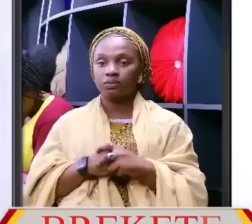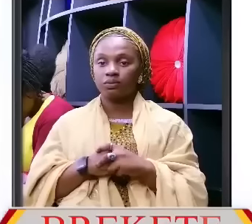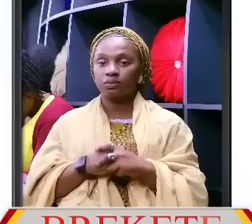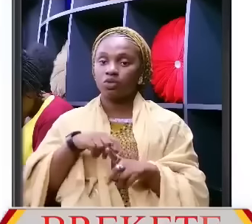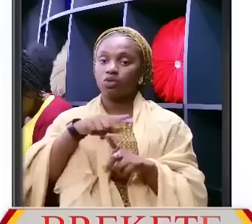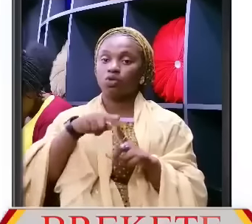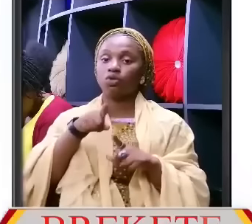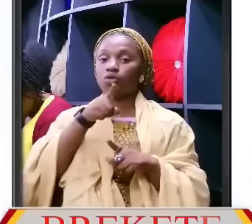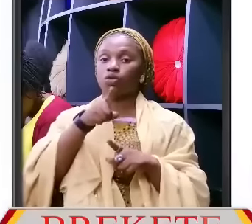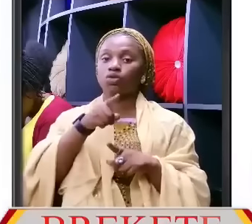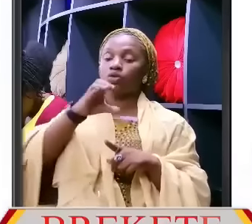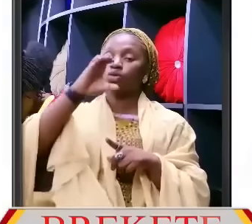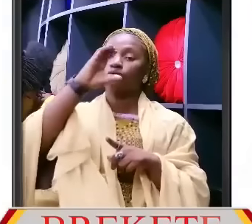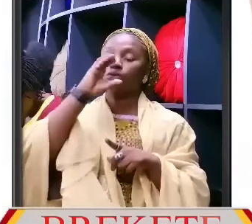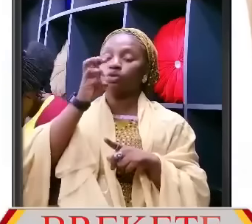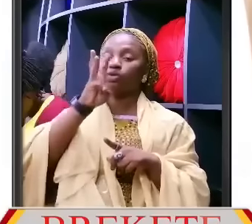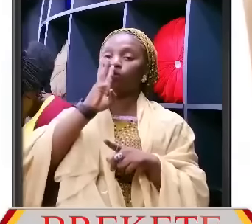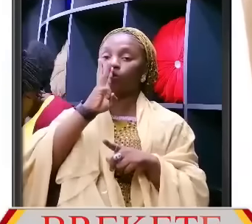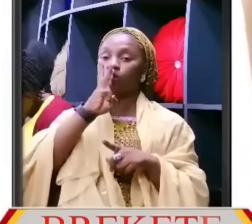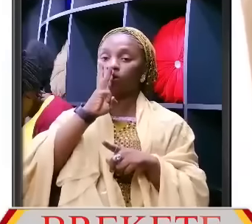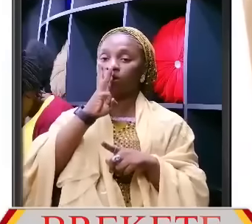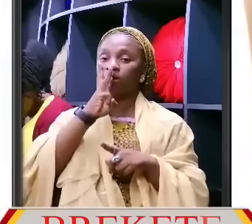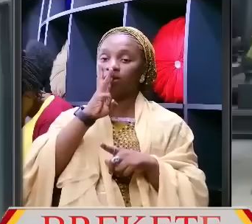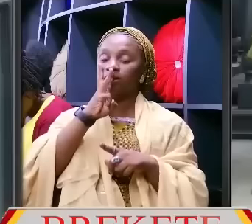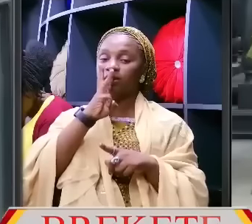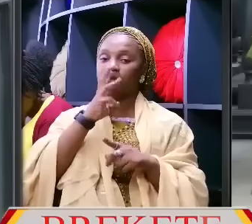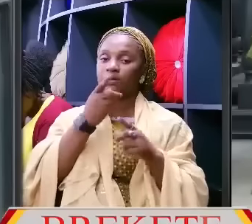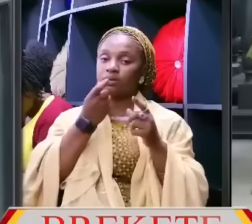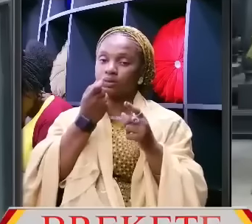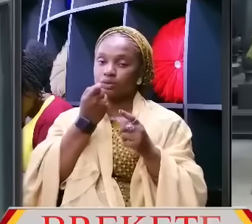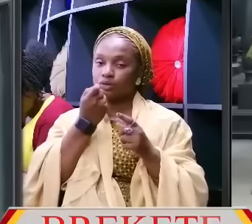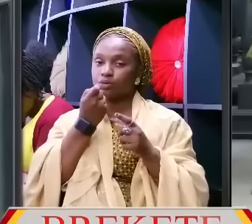neck. When you drink the water, no rush on too much, make you no go choke, sir.